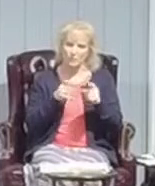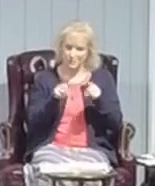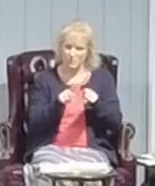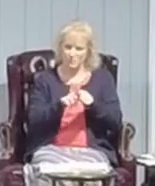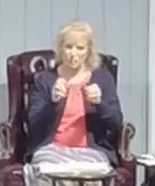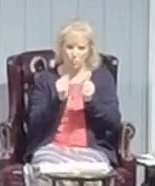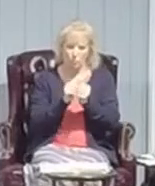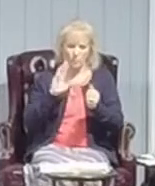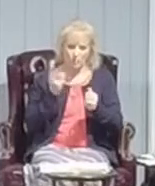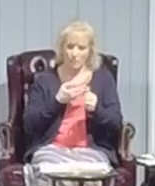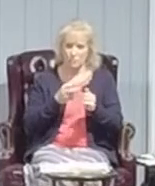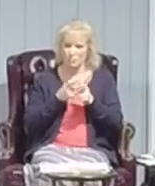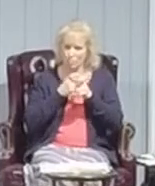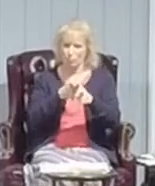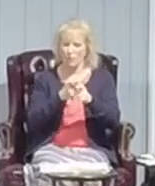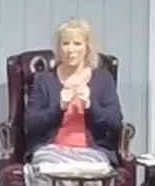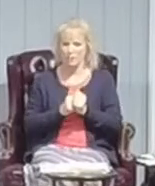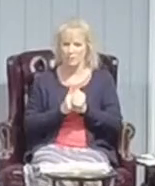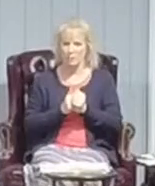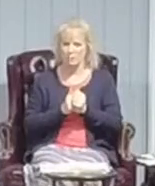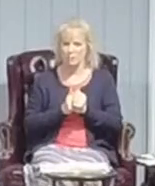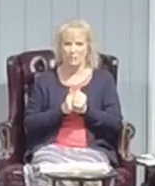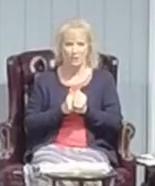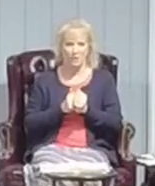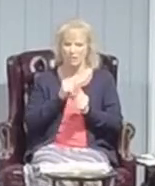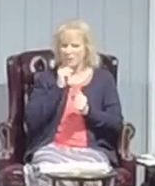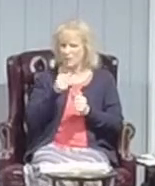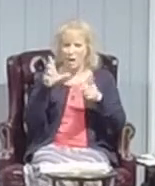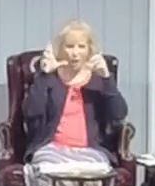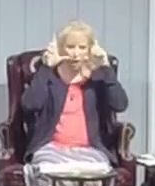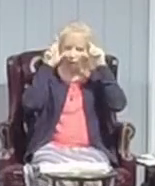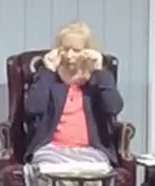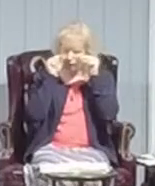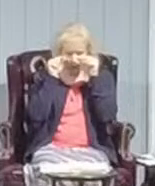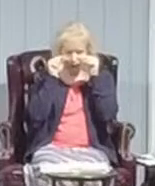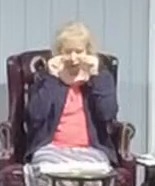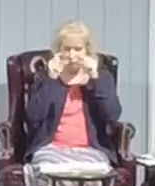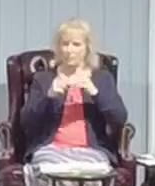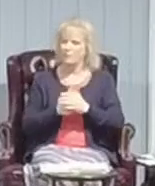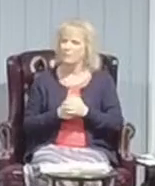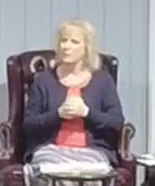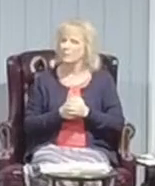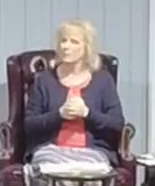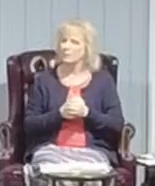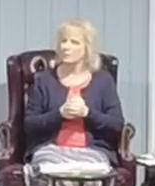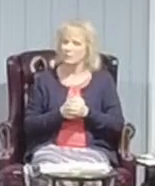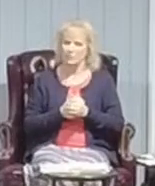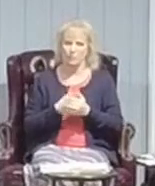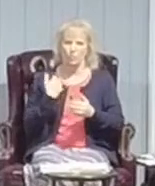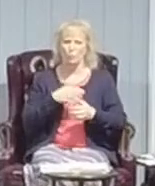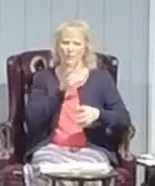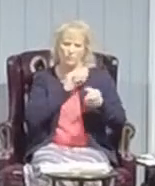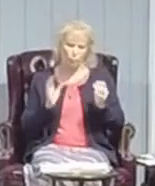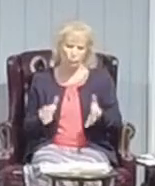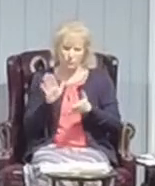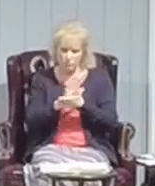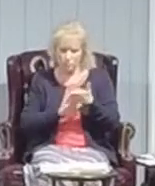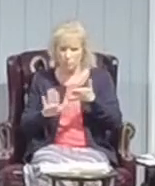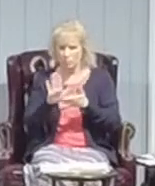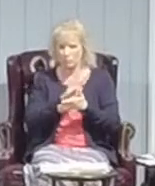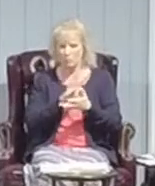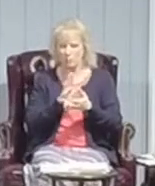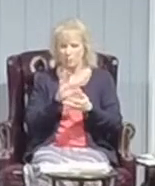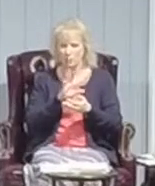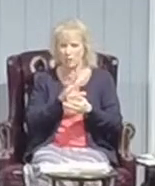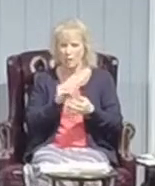eyes closed. You ever ran with your eyes closed? And, you know, we have a Christian school, and so the